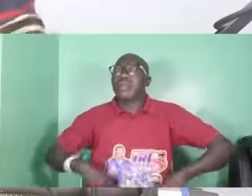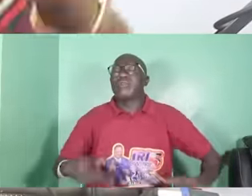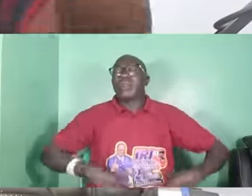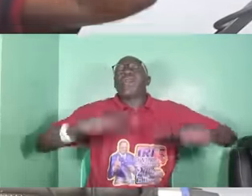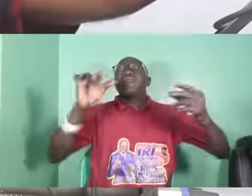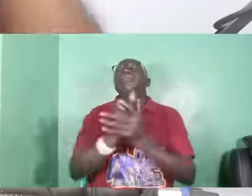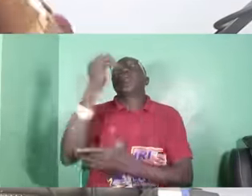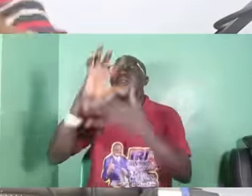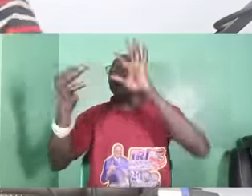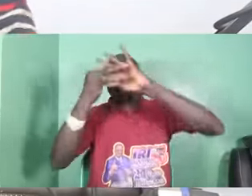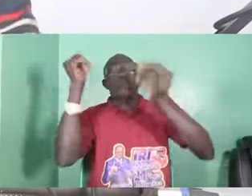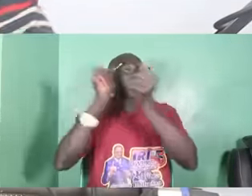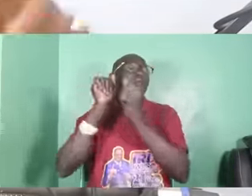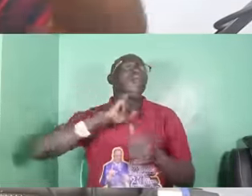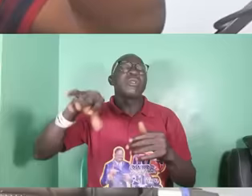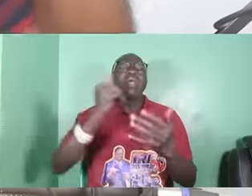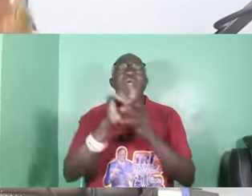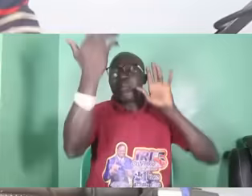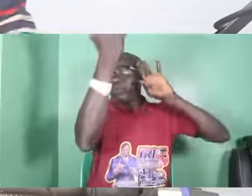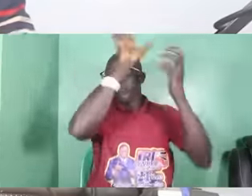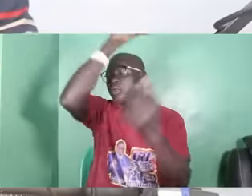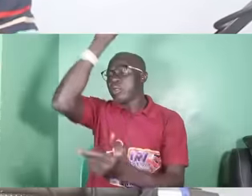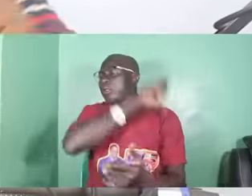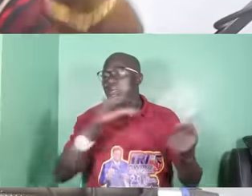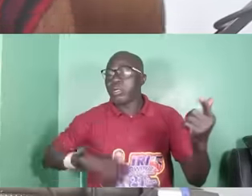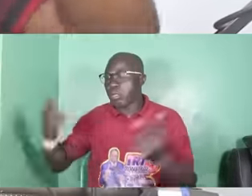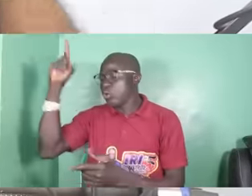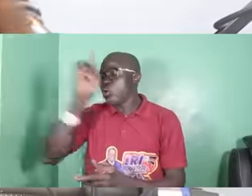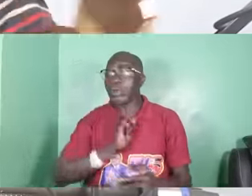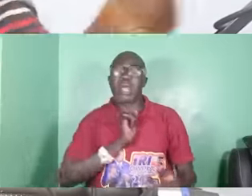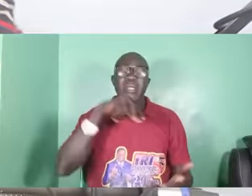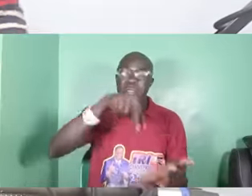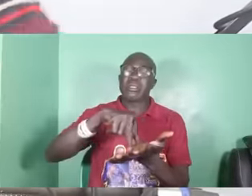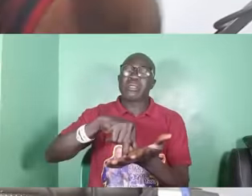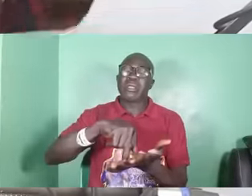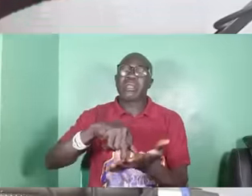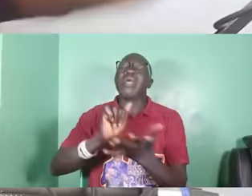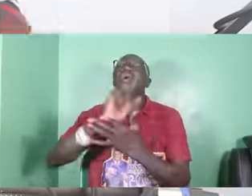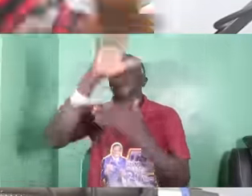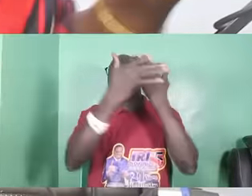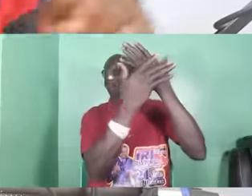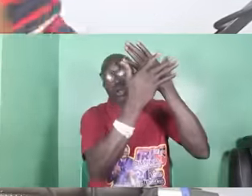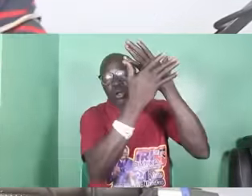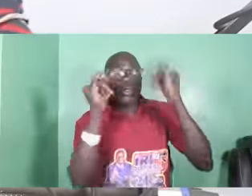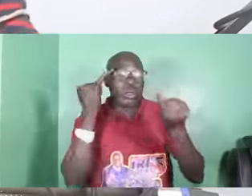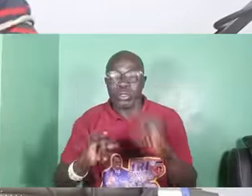Lord is here, me, really. What you do, what the and it's here, go. It's so red bear.